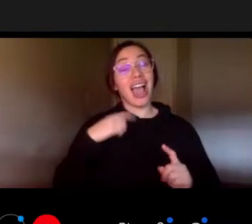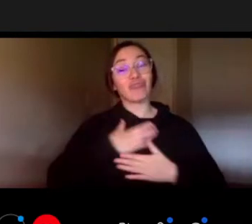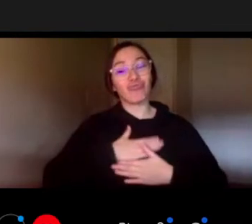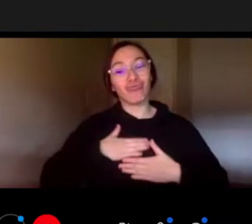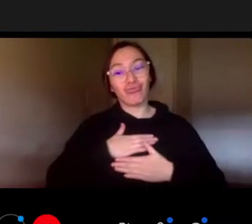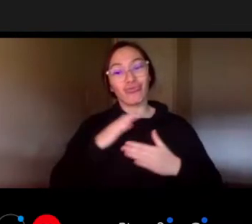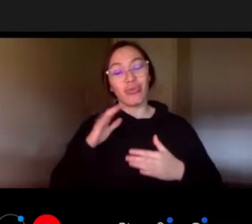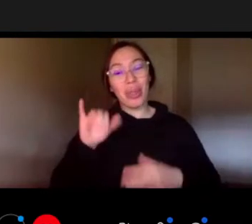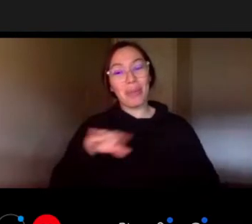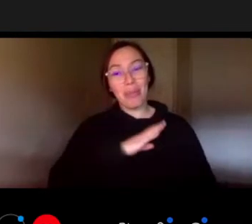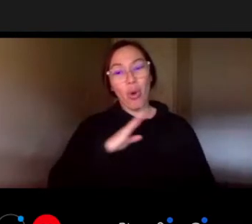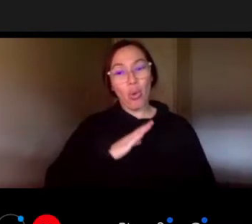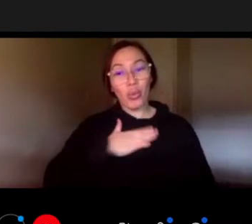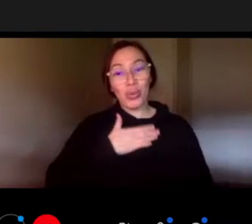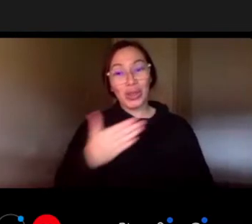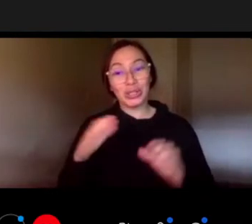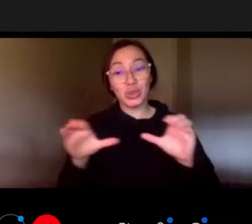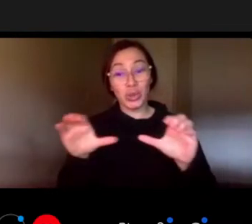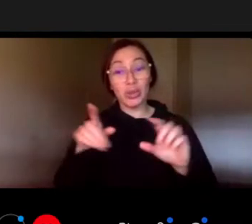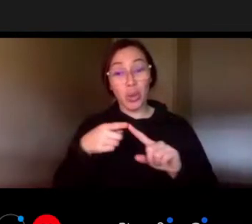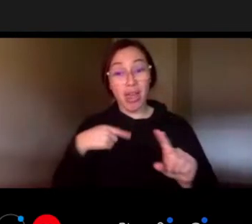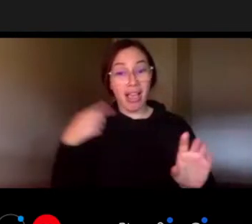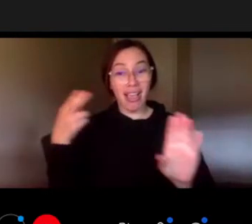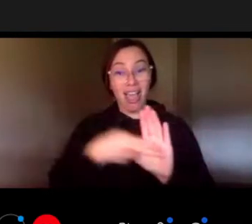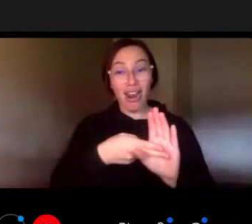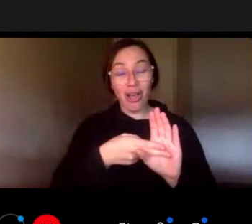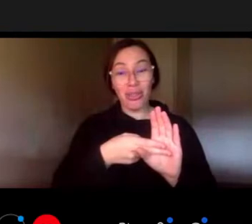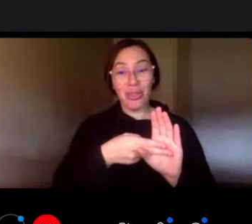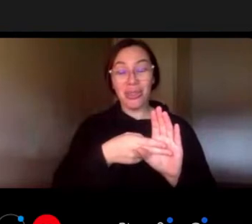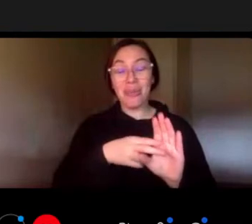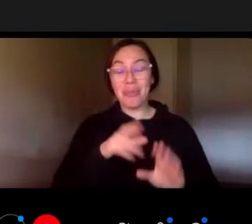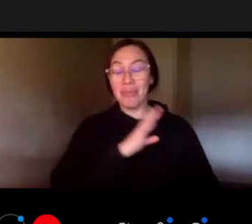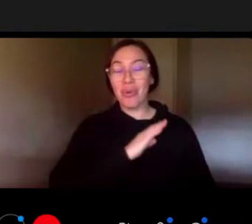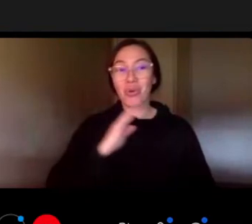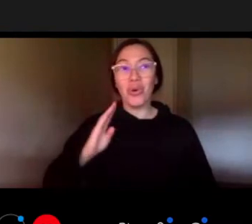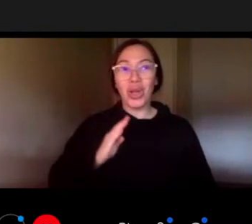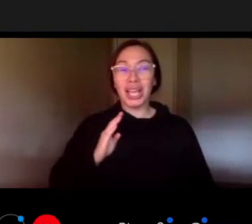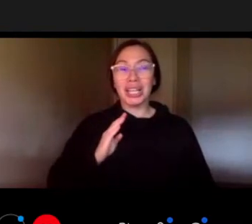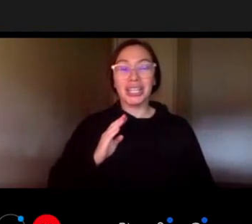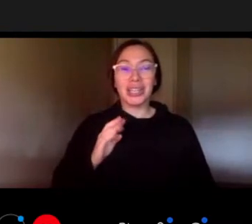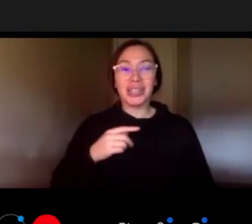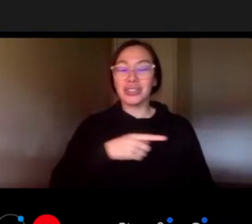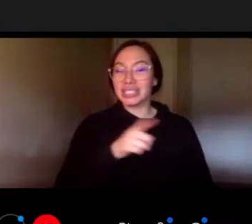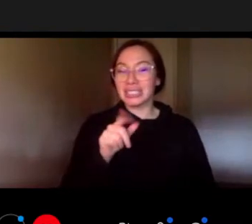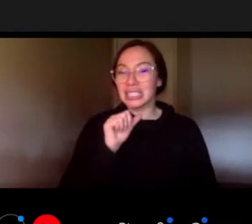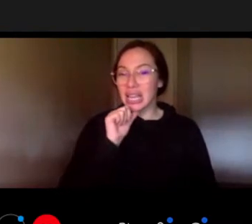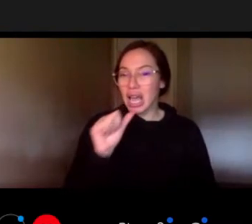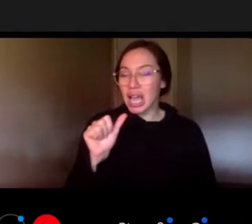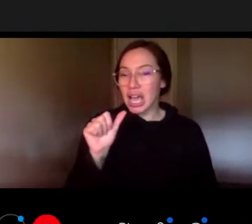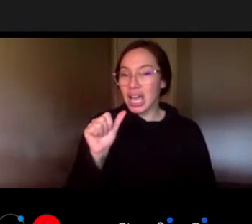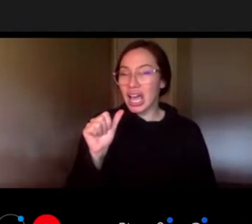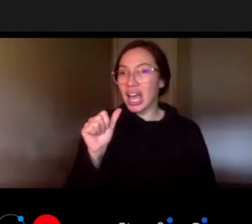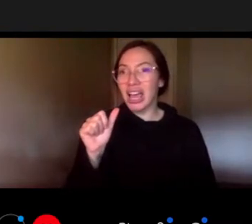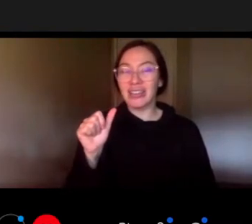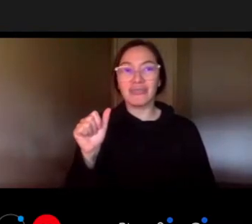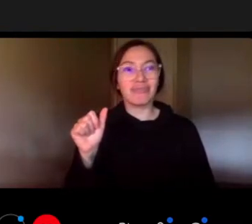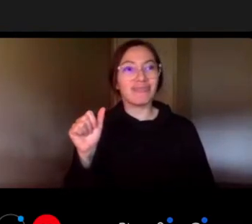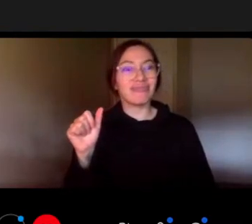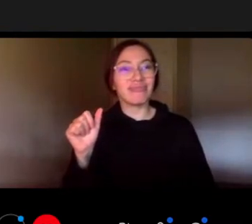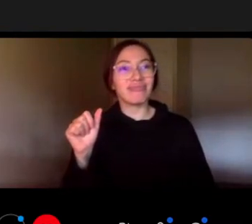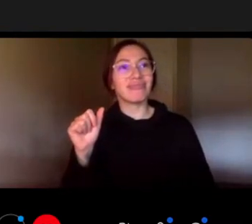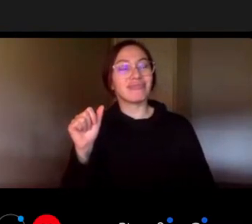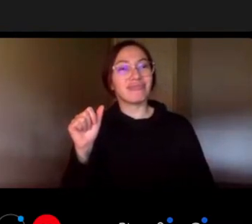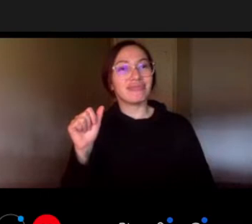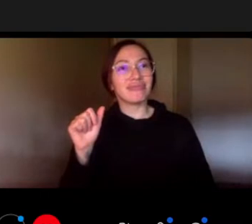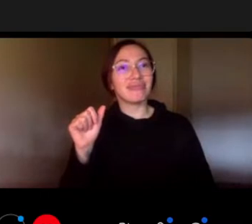this. When I got on the board was not cohesive whatsoever. It was